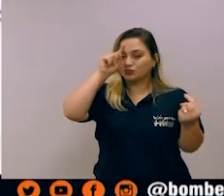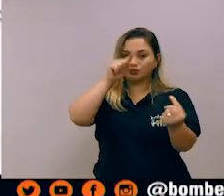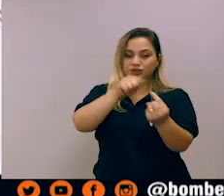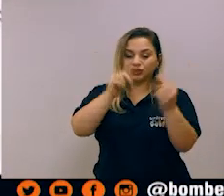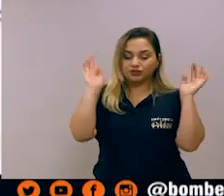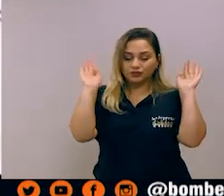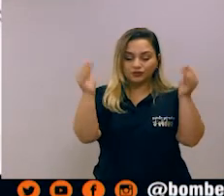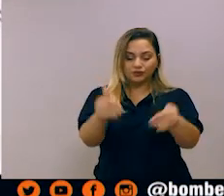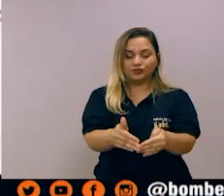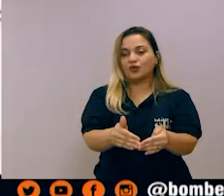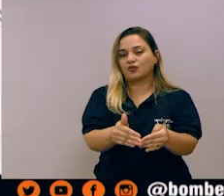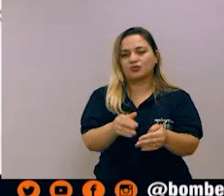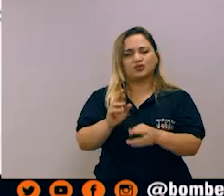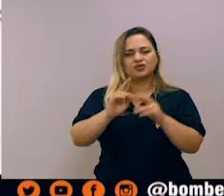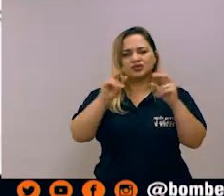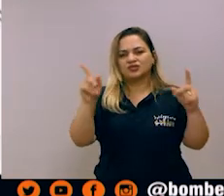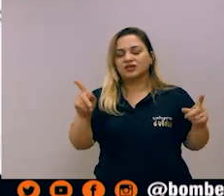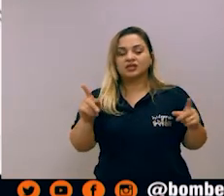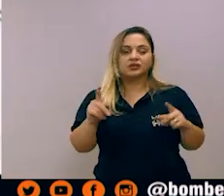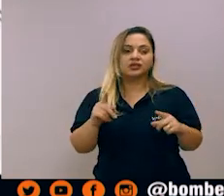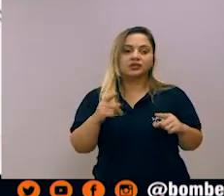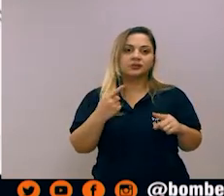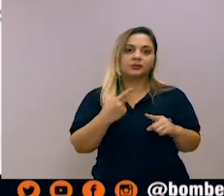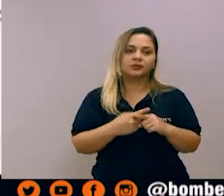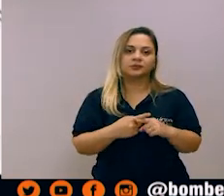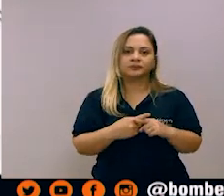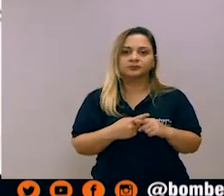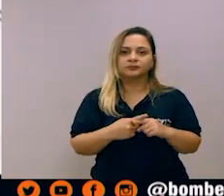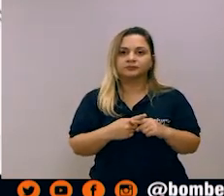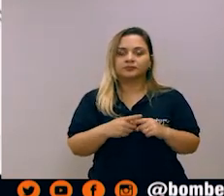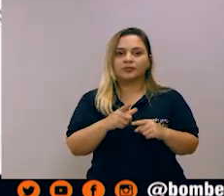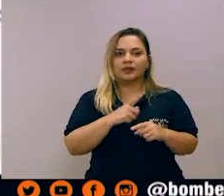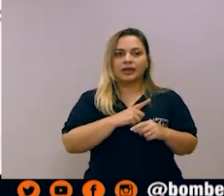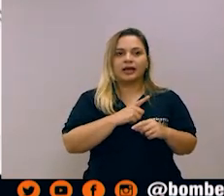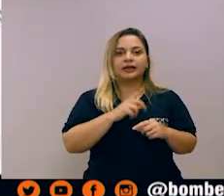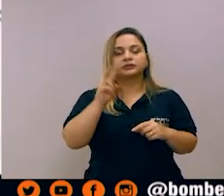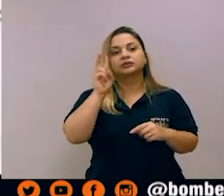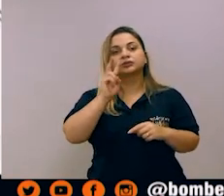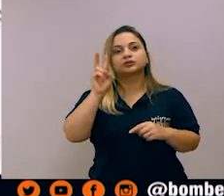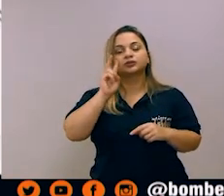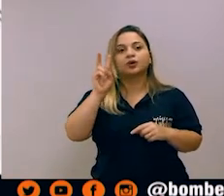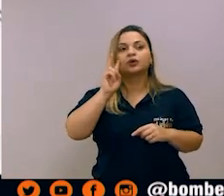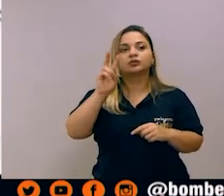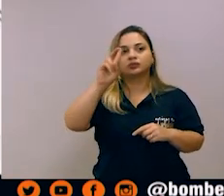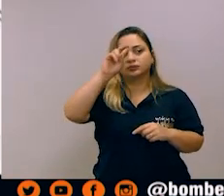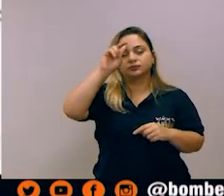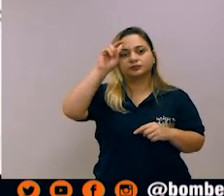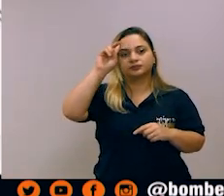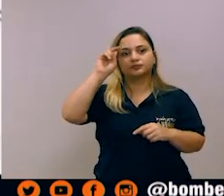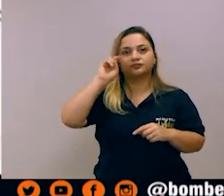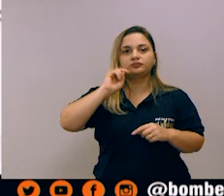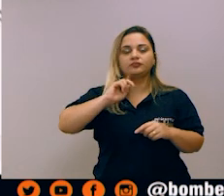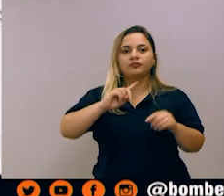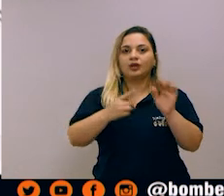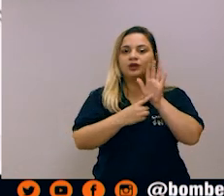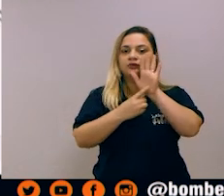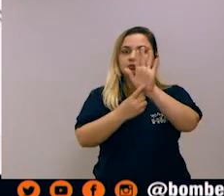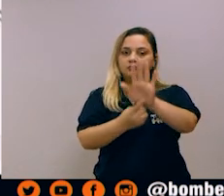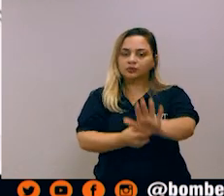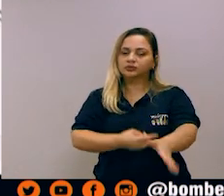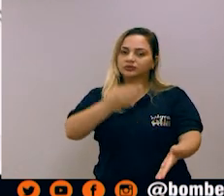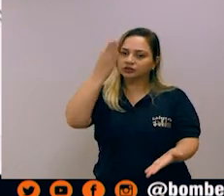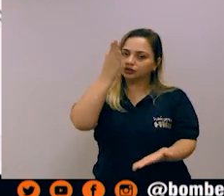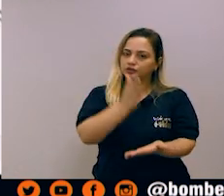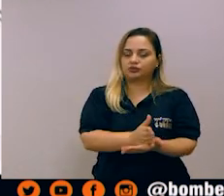I like to show this slide for the following reason. Above all that we know, and